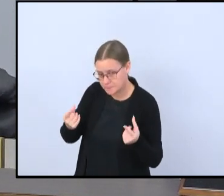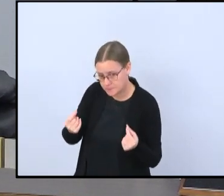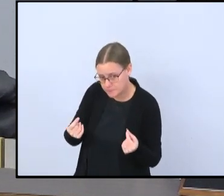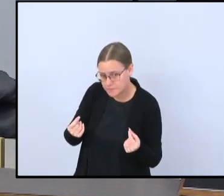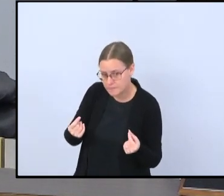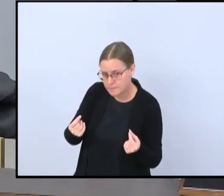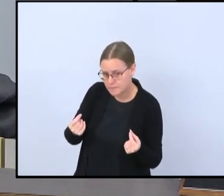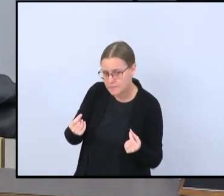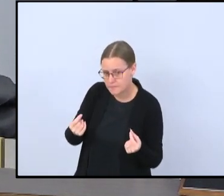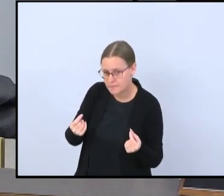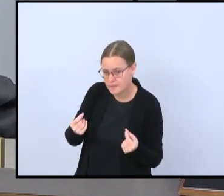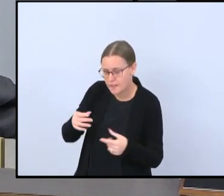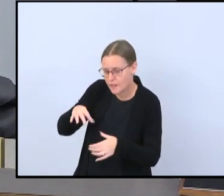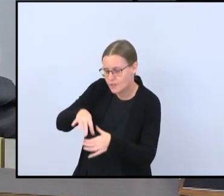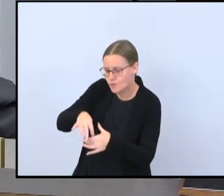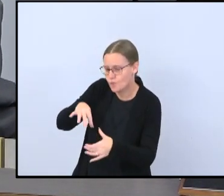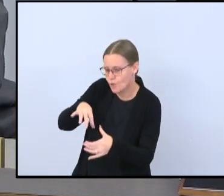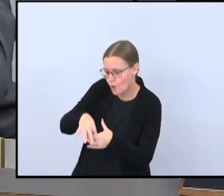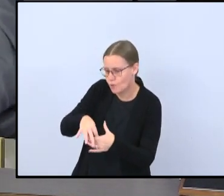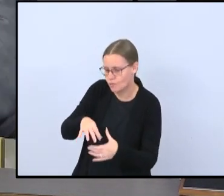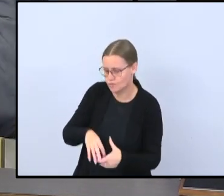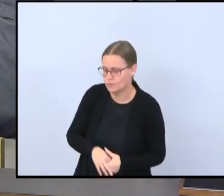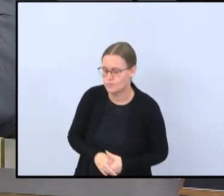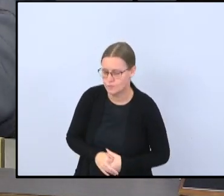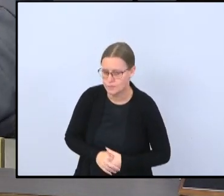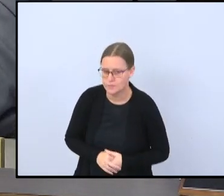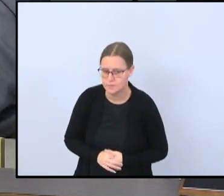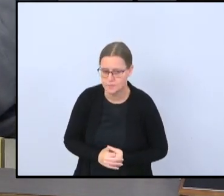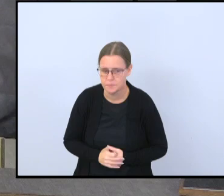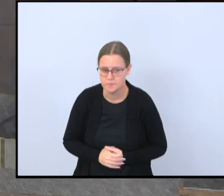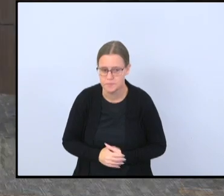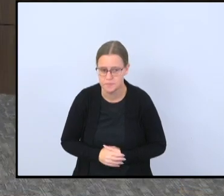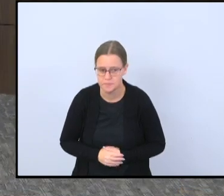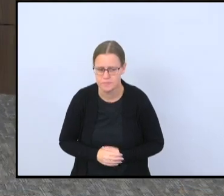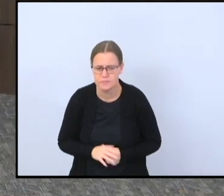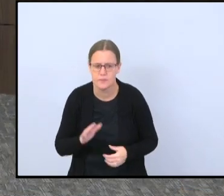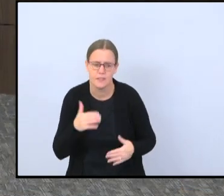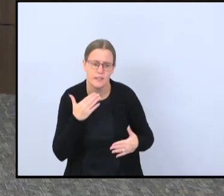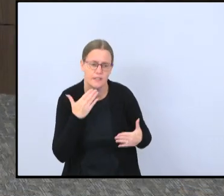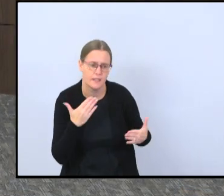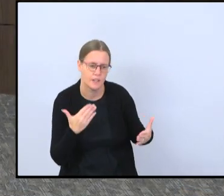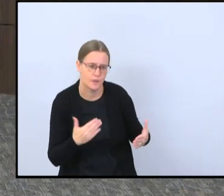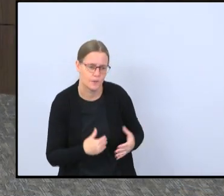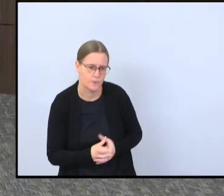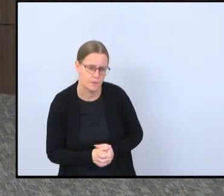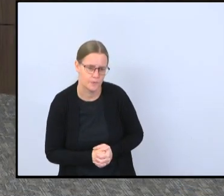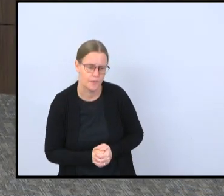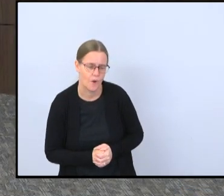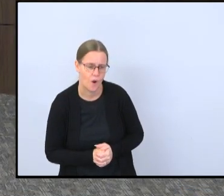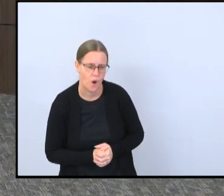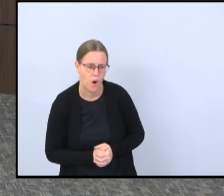is to make sure our voices are heard at the polls. Thank you so much, Mr. Davis.